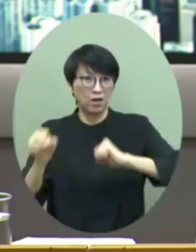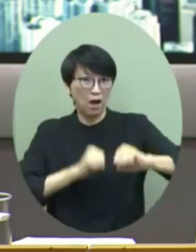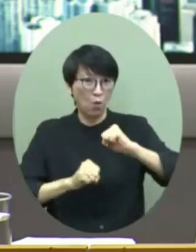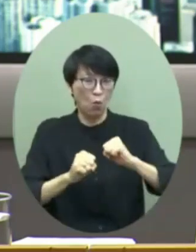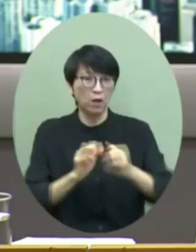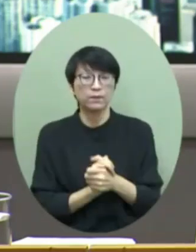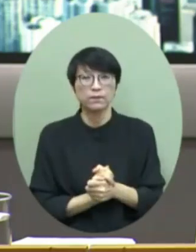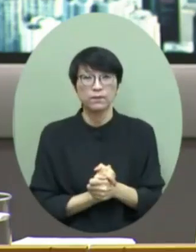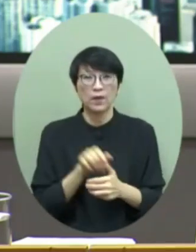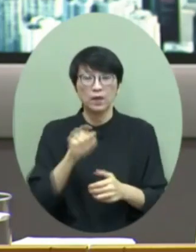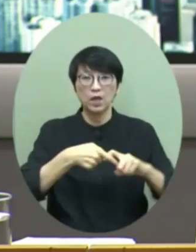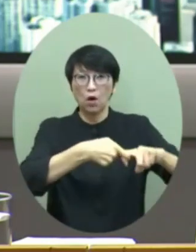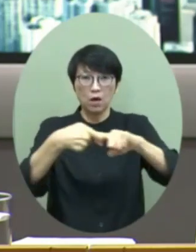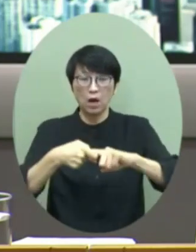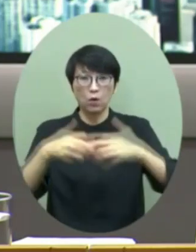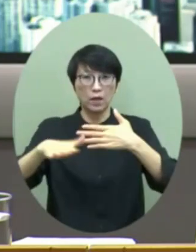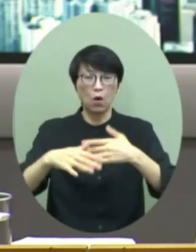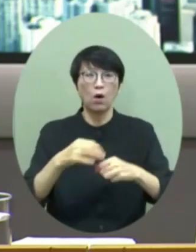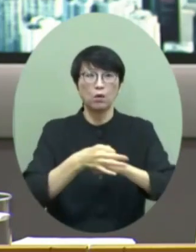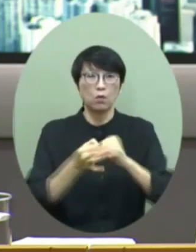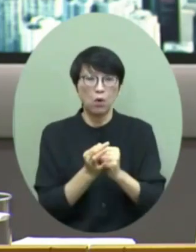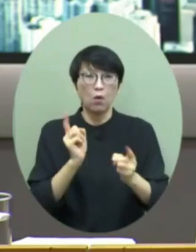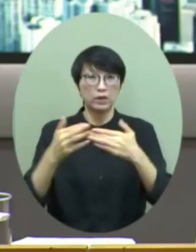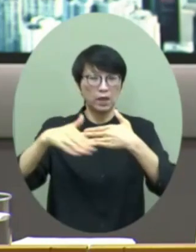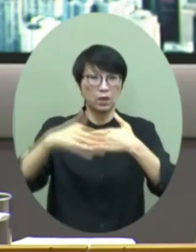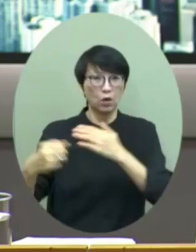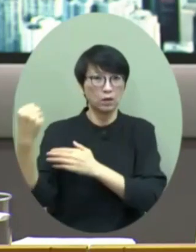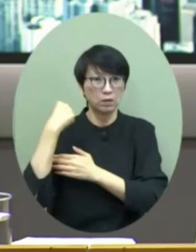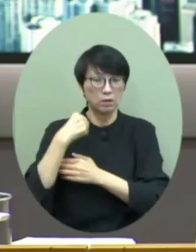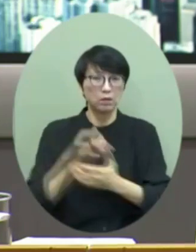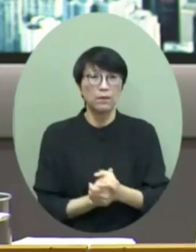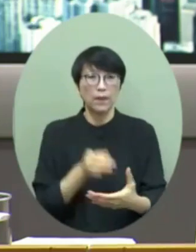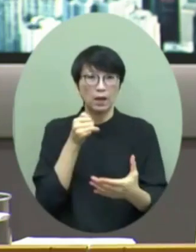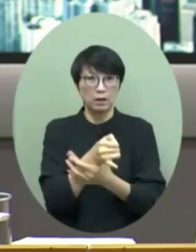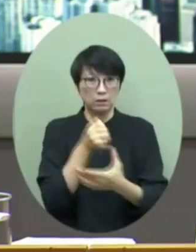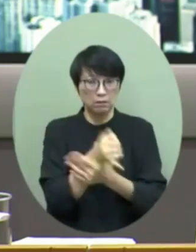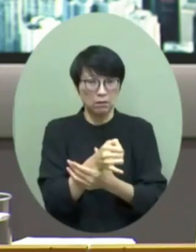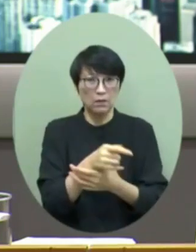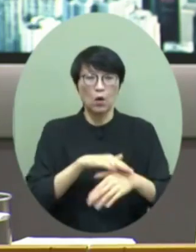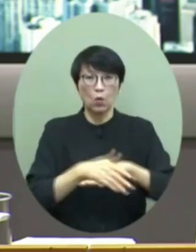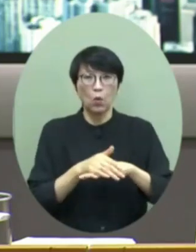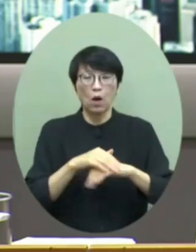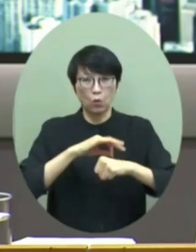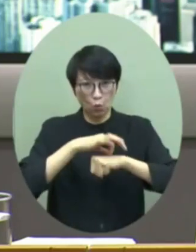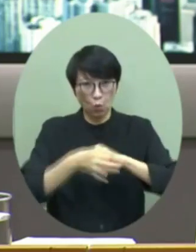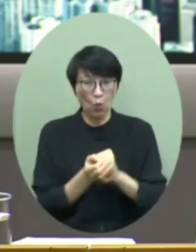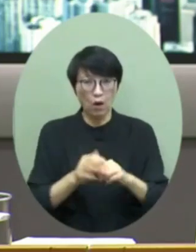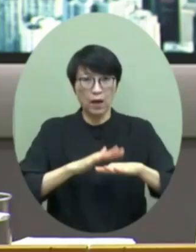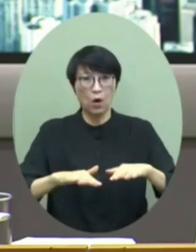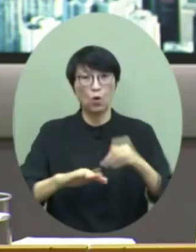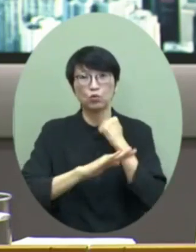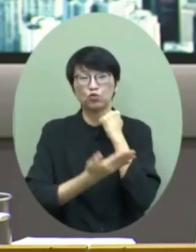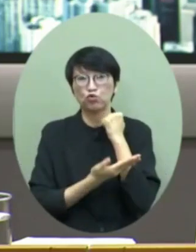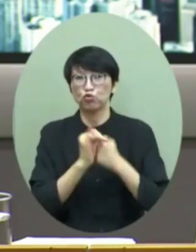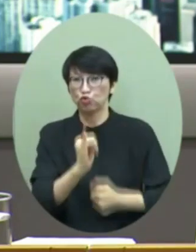items on behalf of a foreign country, then if you do this, then you will